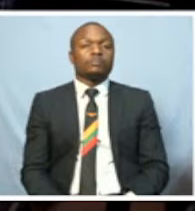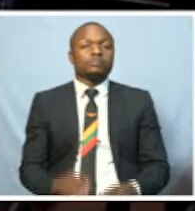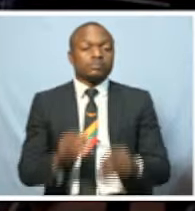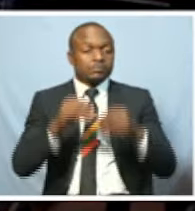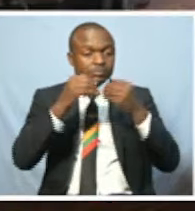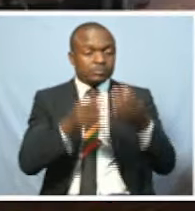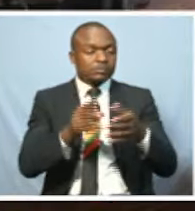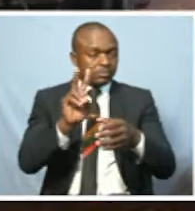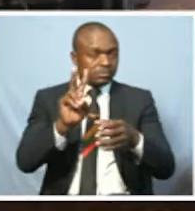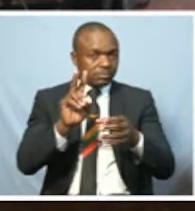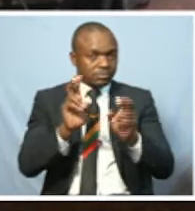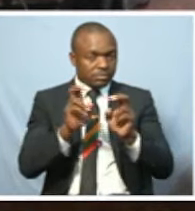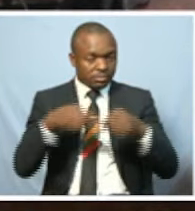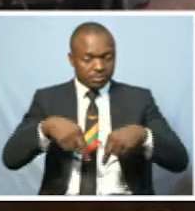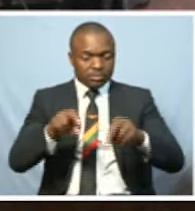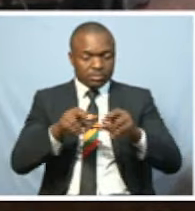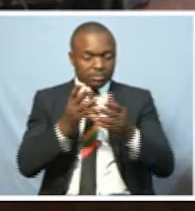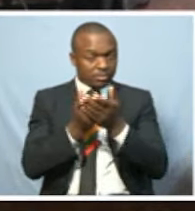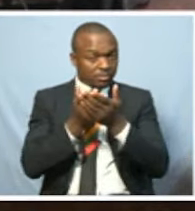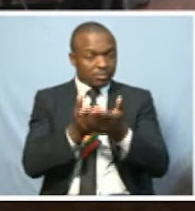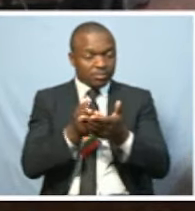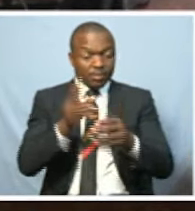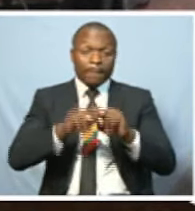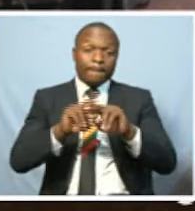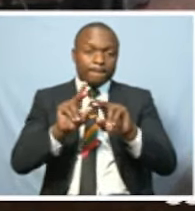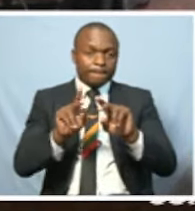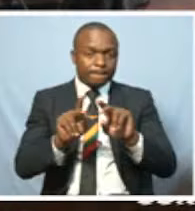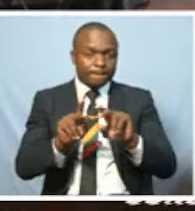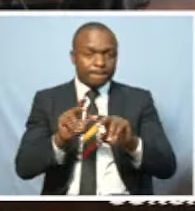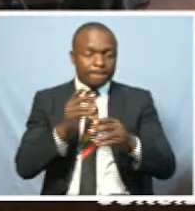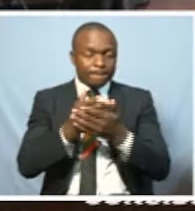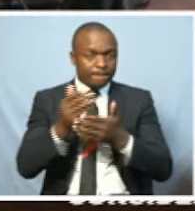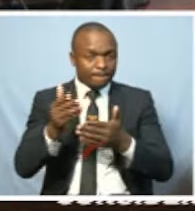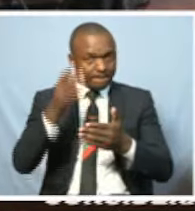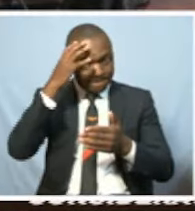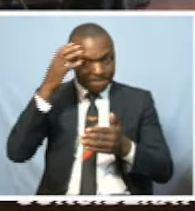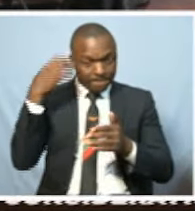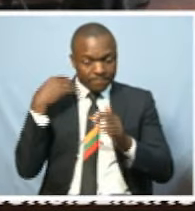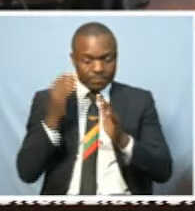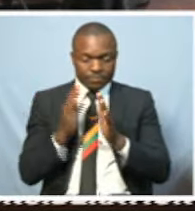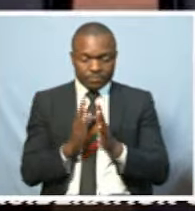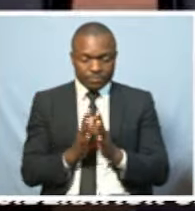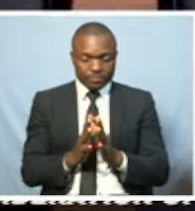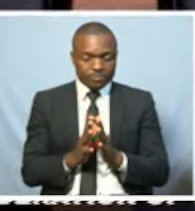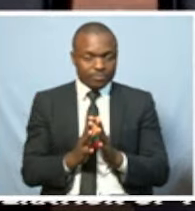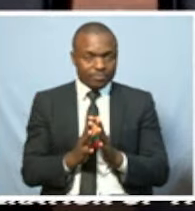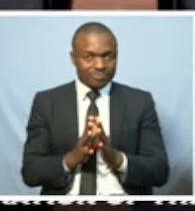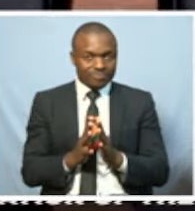submit, Chair. Yes, procurement officer. Actually, Chair,